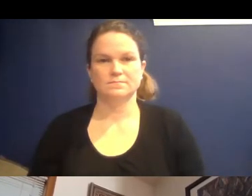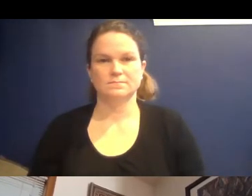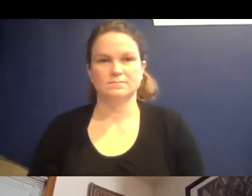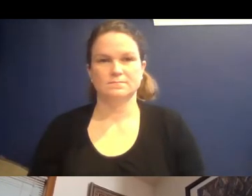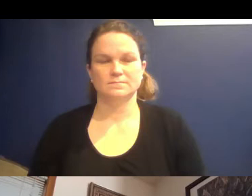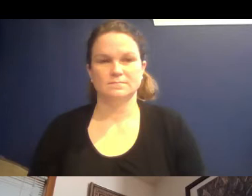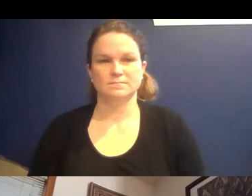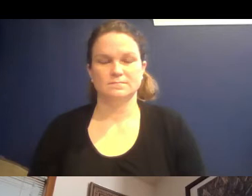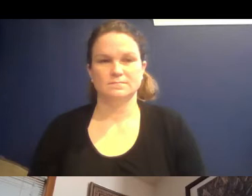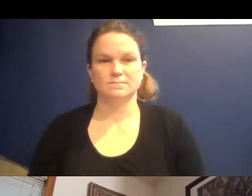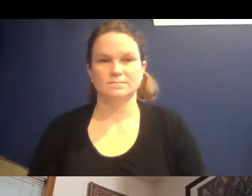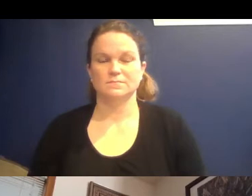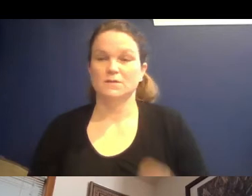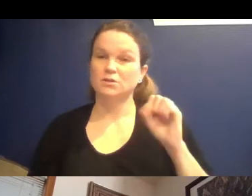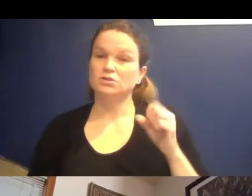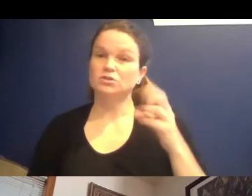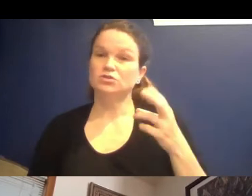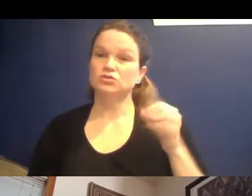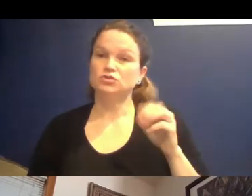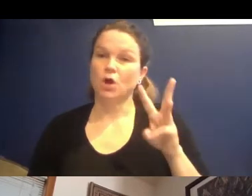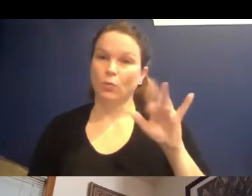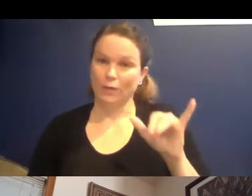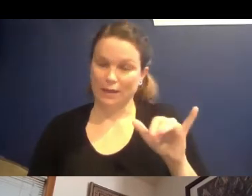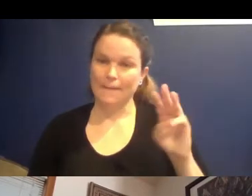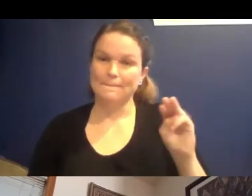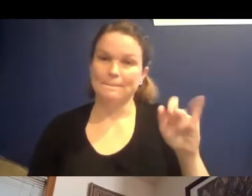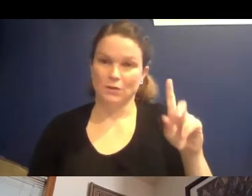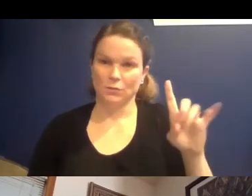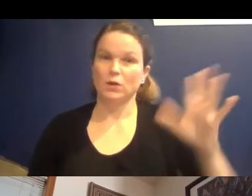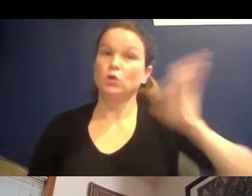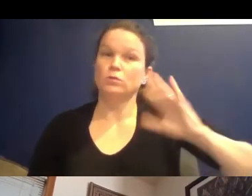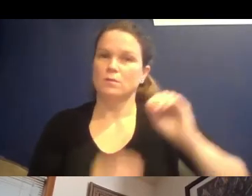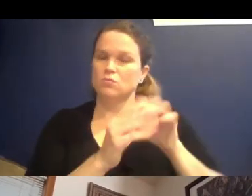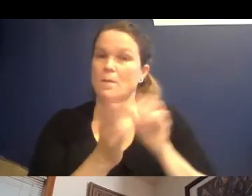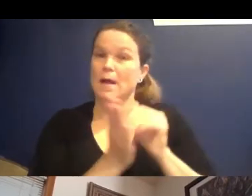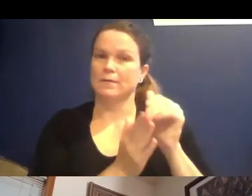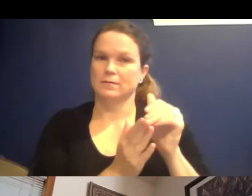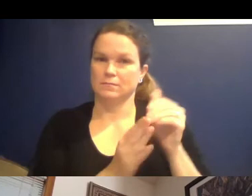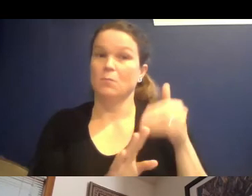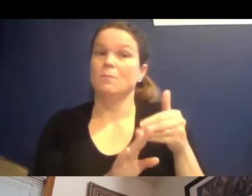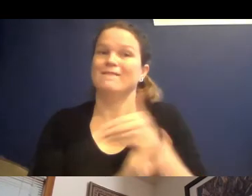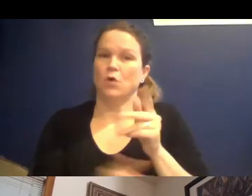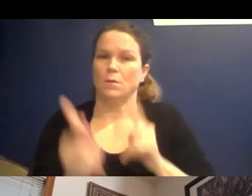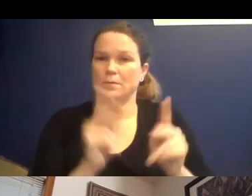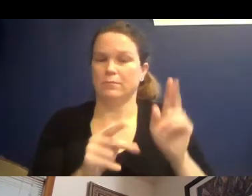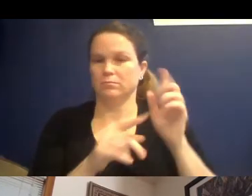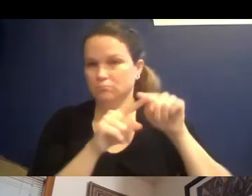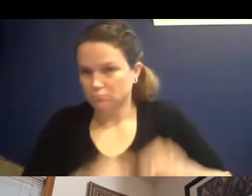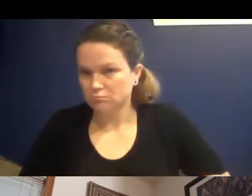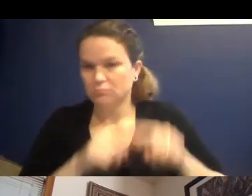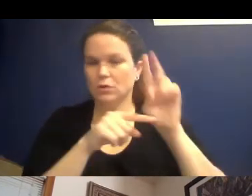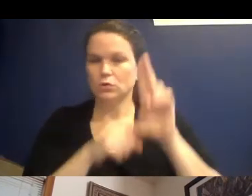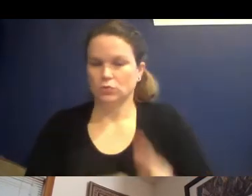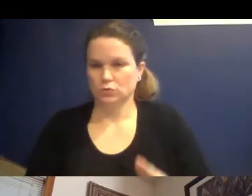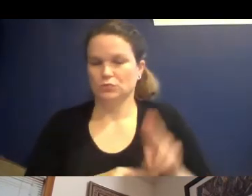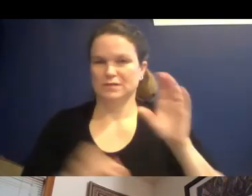Showy milkweed was more common in the Willamette Valley before people started using herbicides